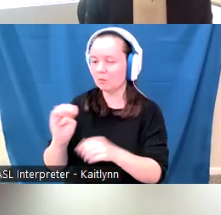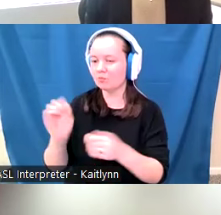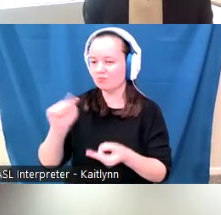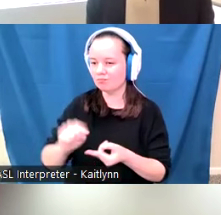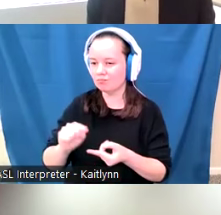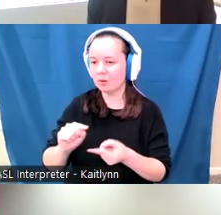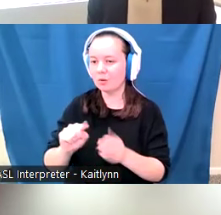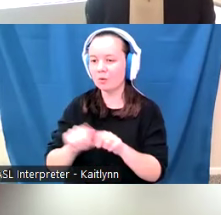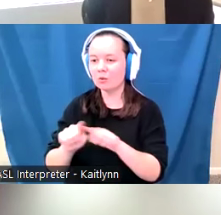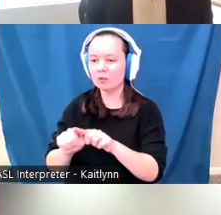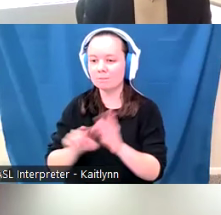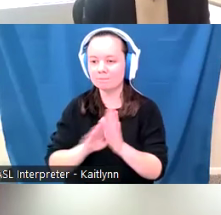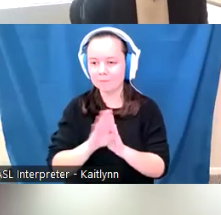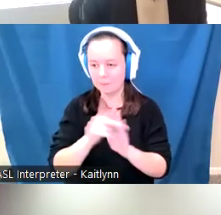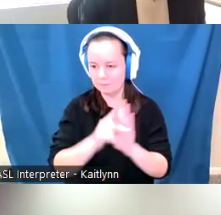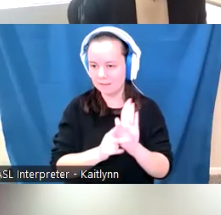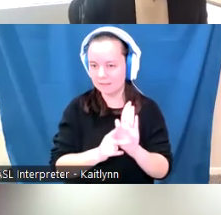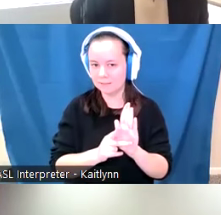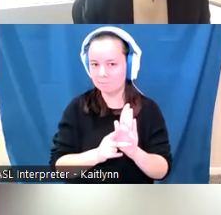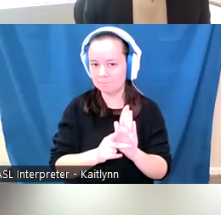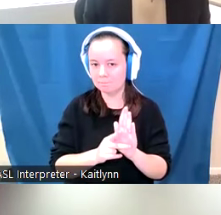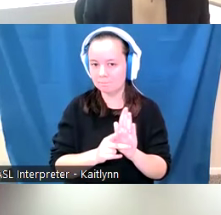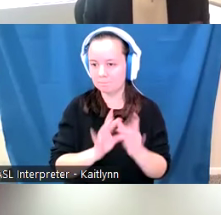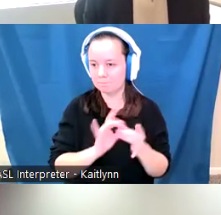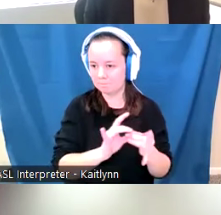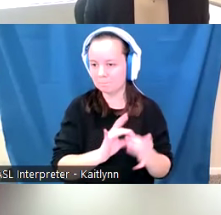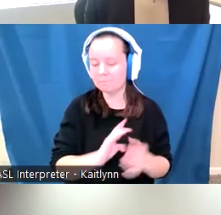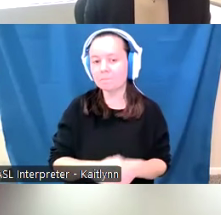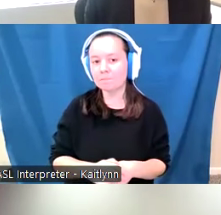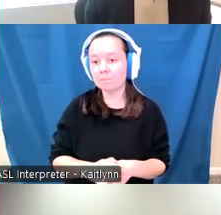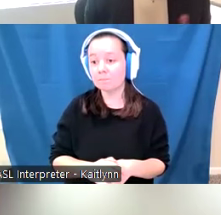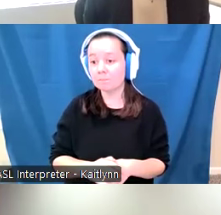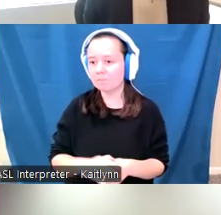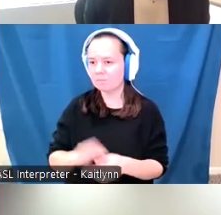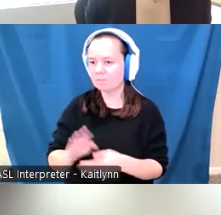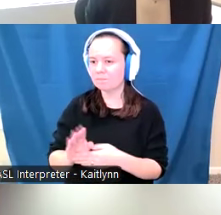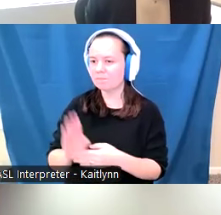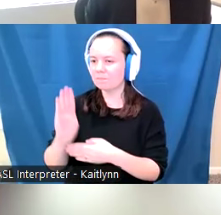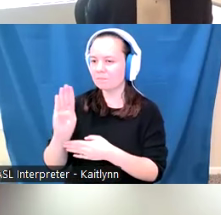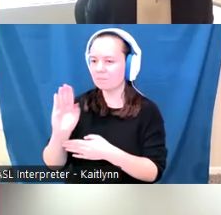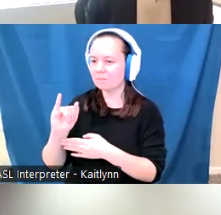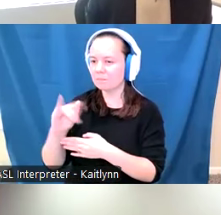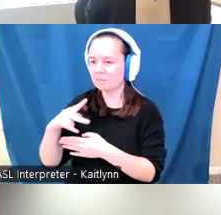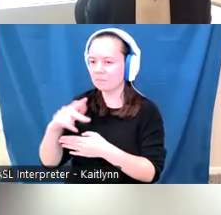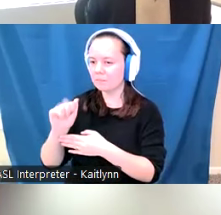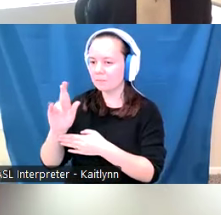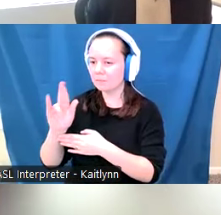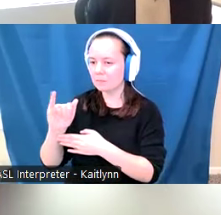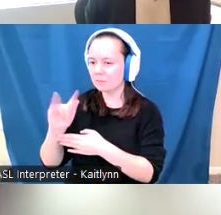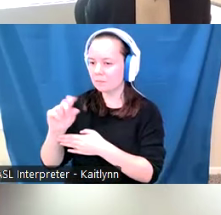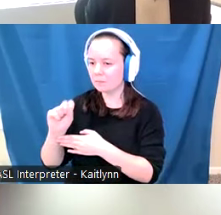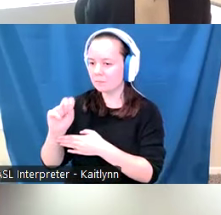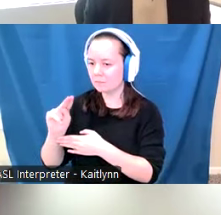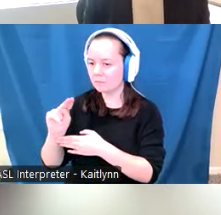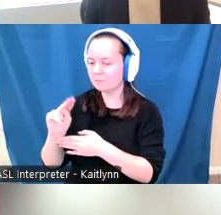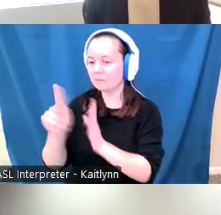reforms. Next slide, please. So what is the Bipartisan Policy Center, also known as the